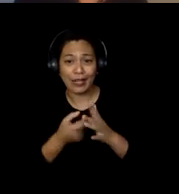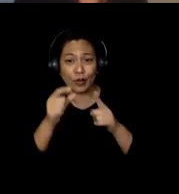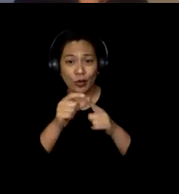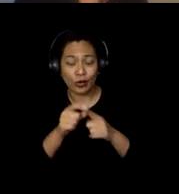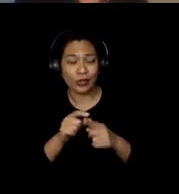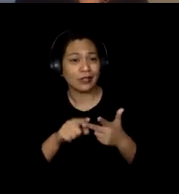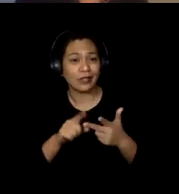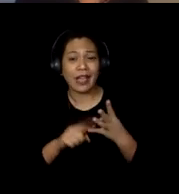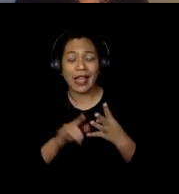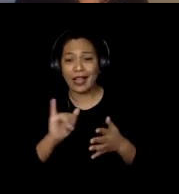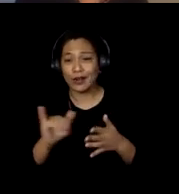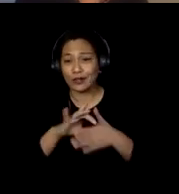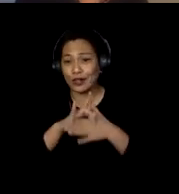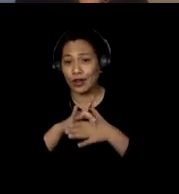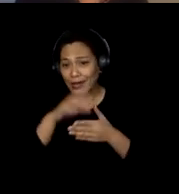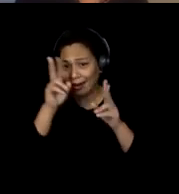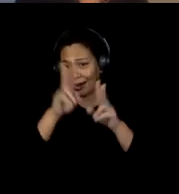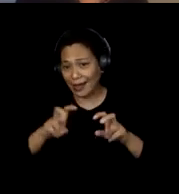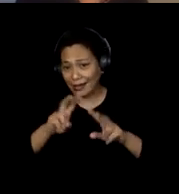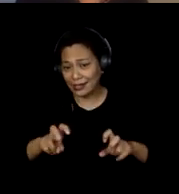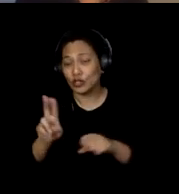with AI.